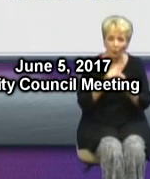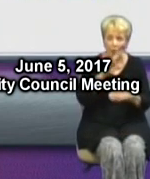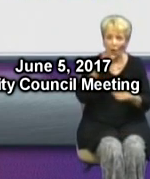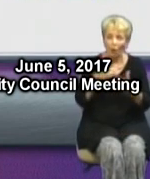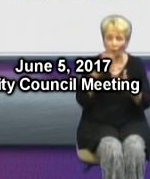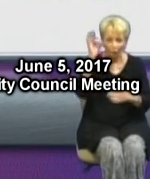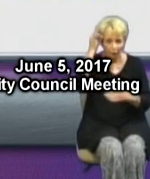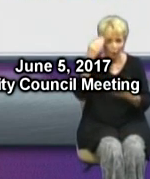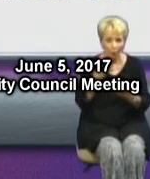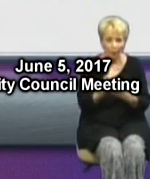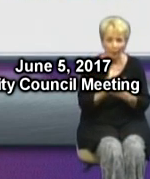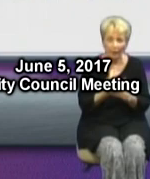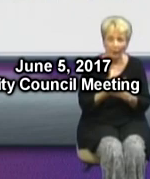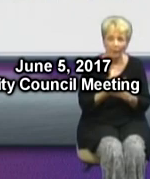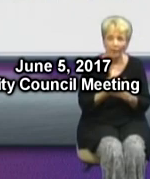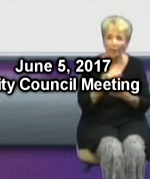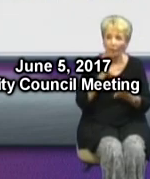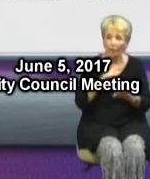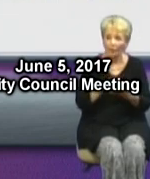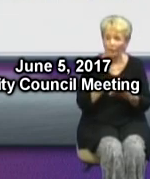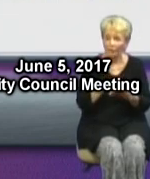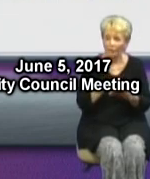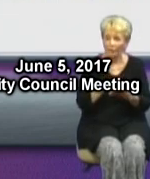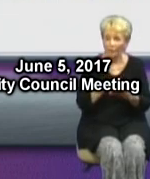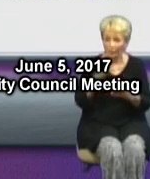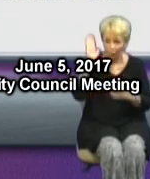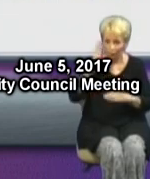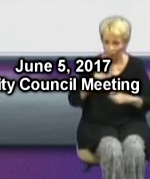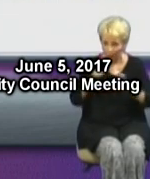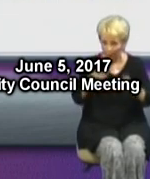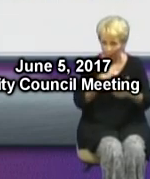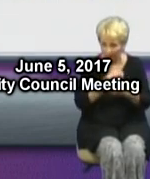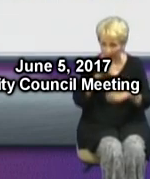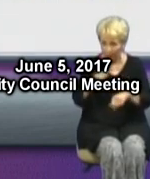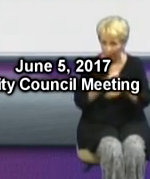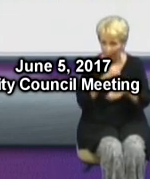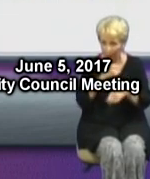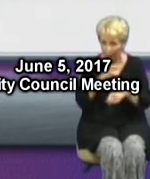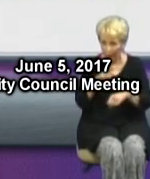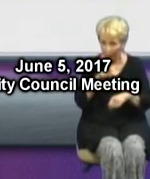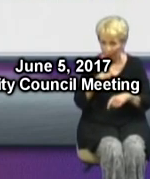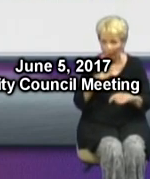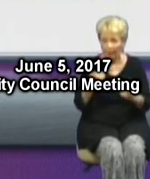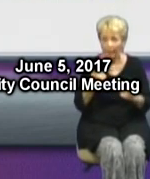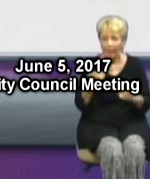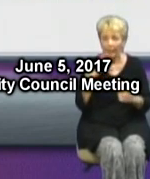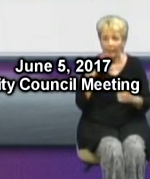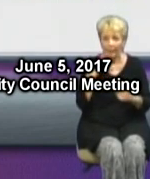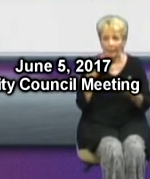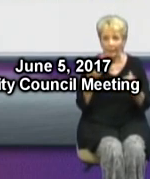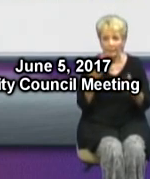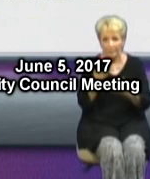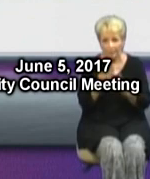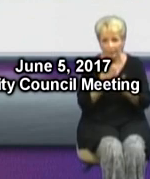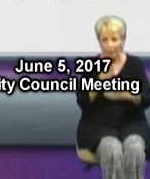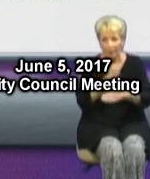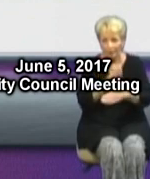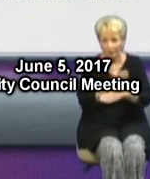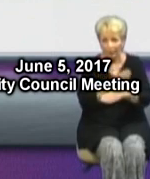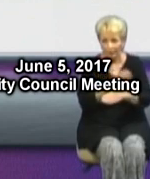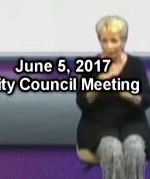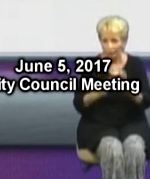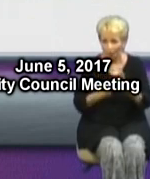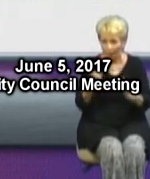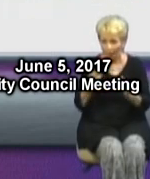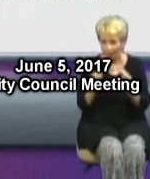federal money. That's when they used to give you money to build sewer plants. It's had some minor improvements to it